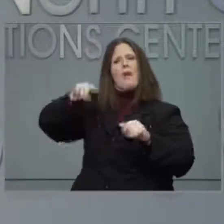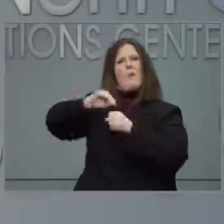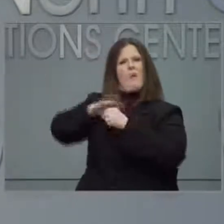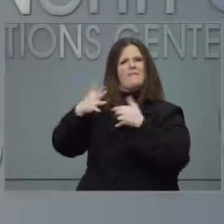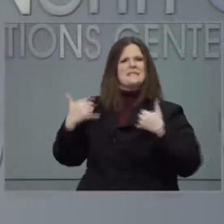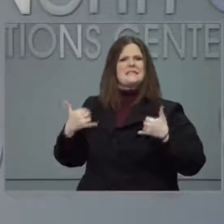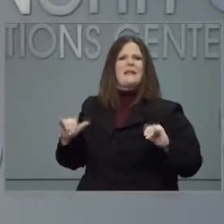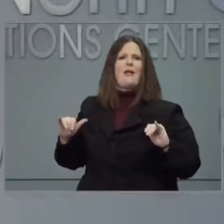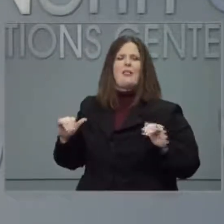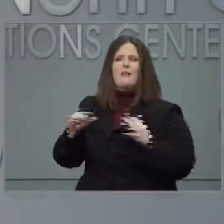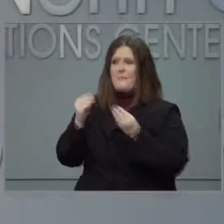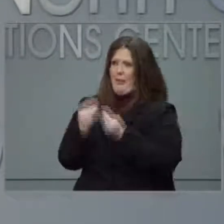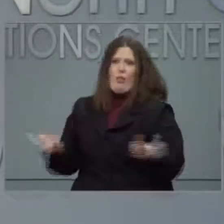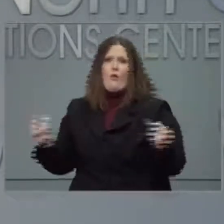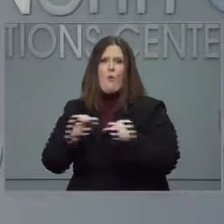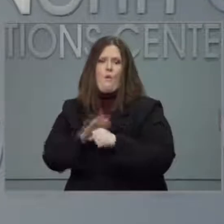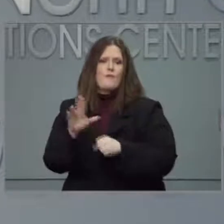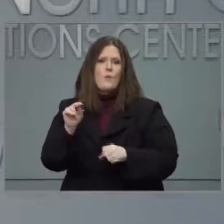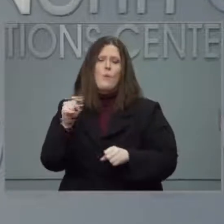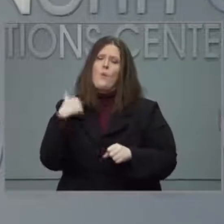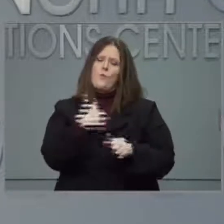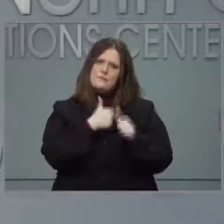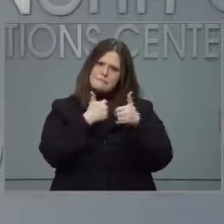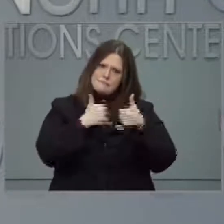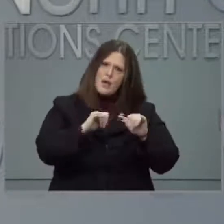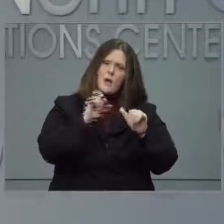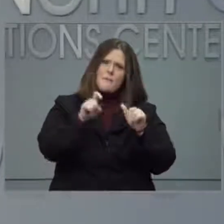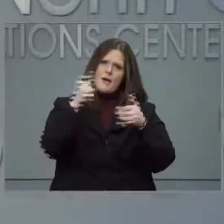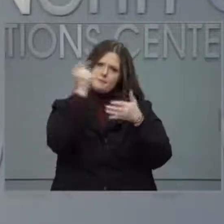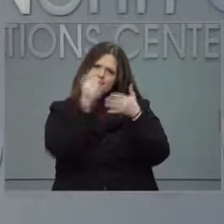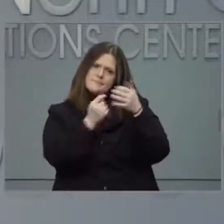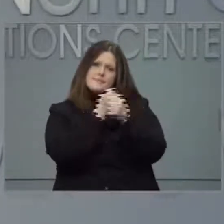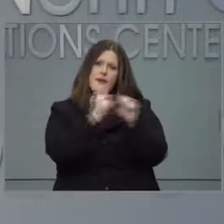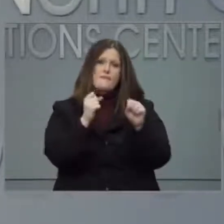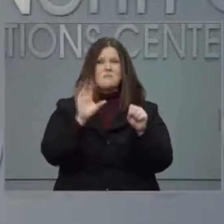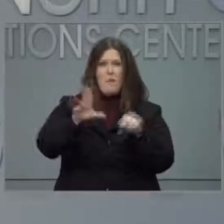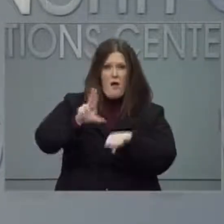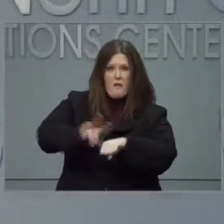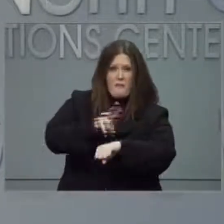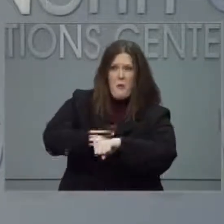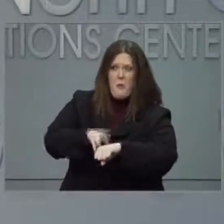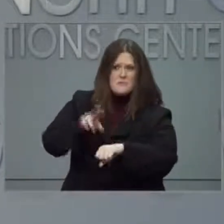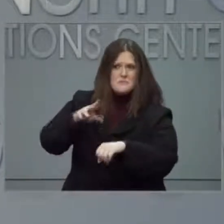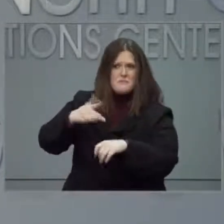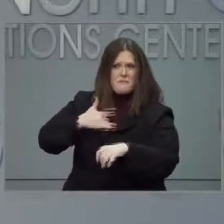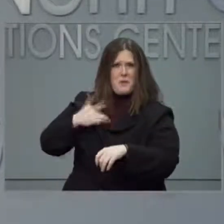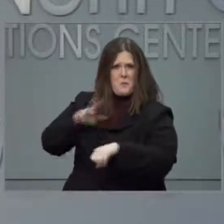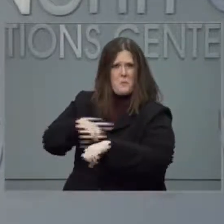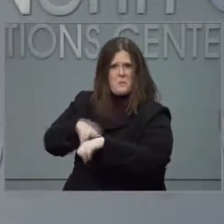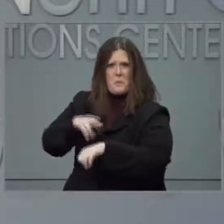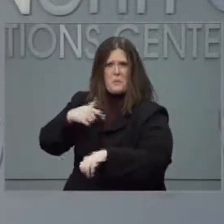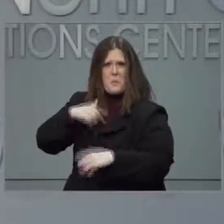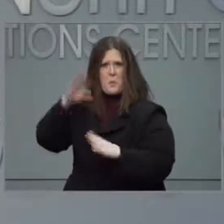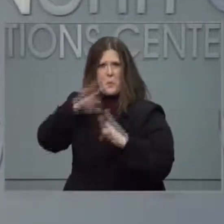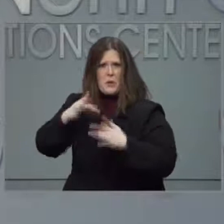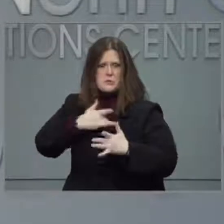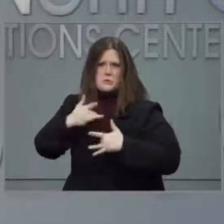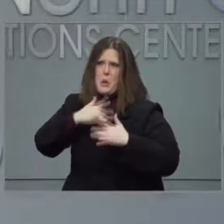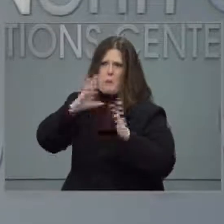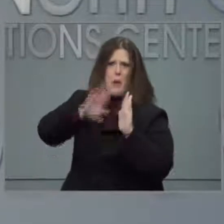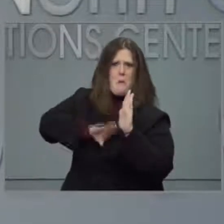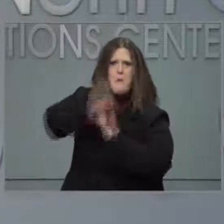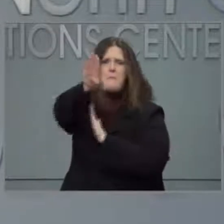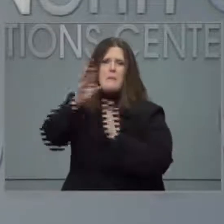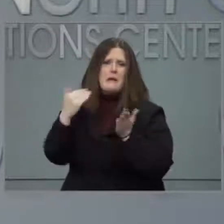Of course, you're concerned about the potential to backslide, and this is why we're going to continue to emphasize